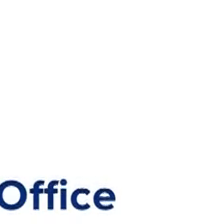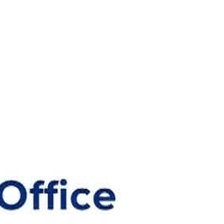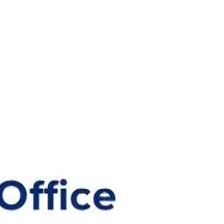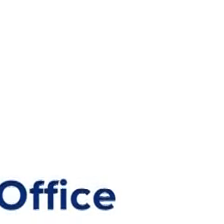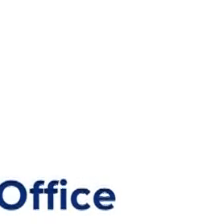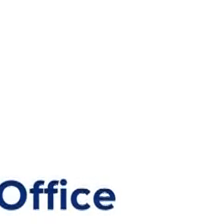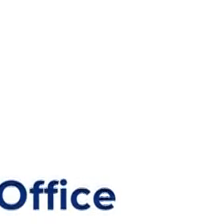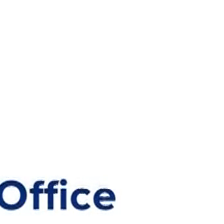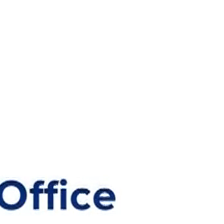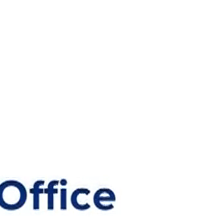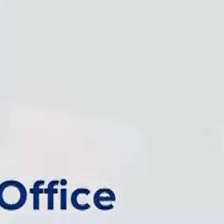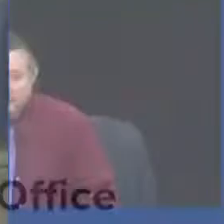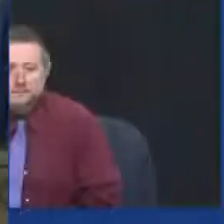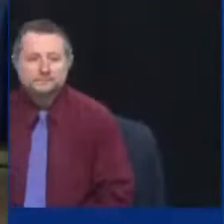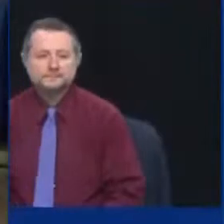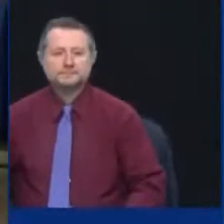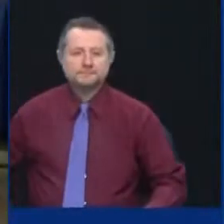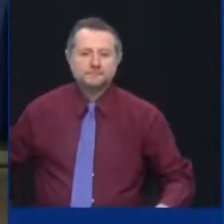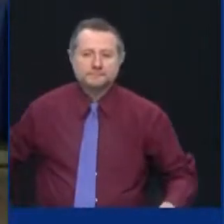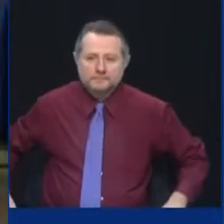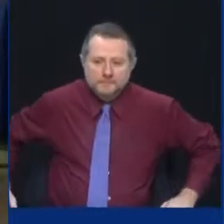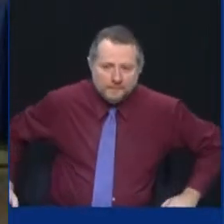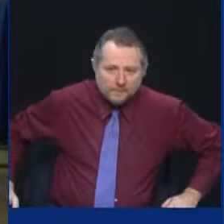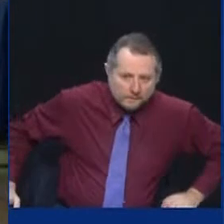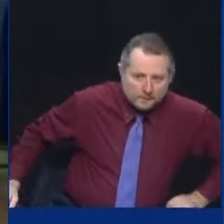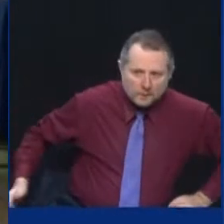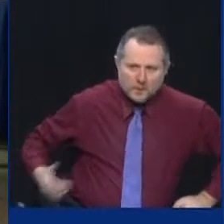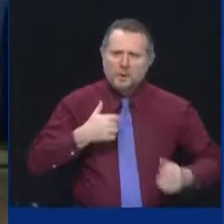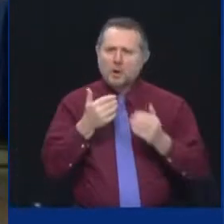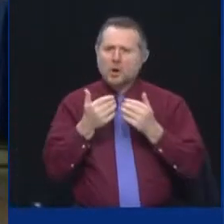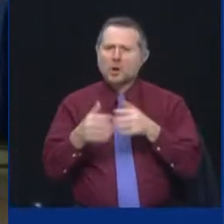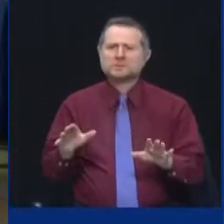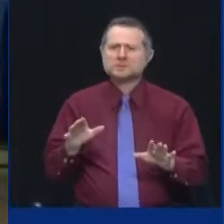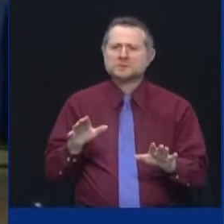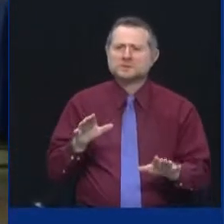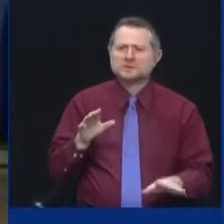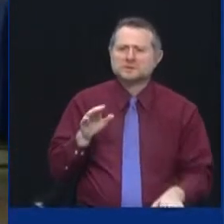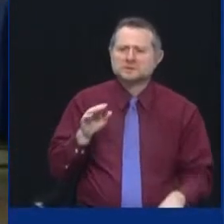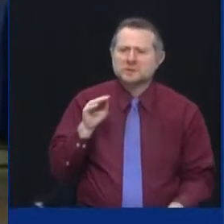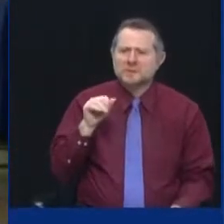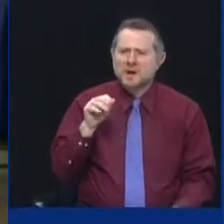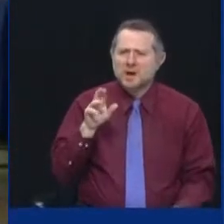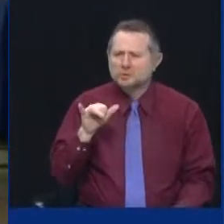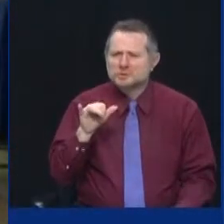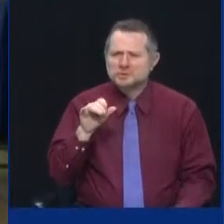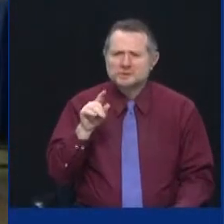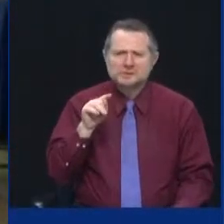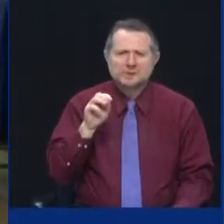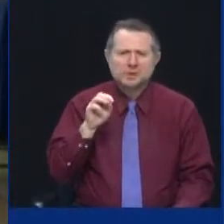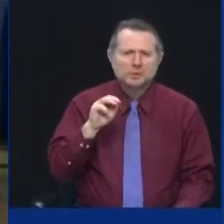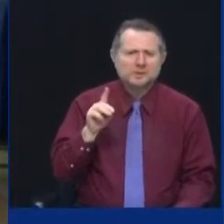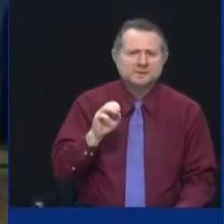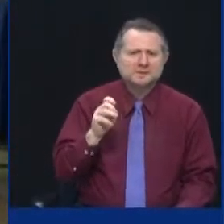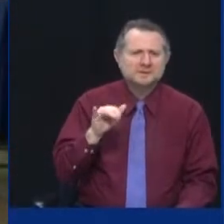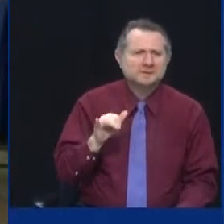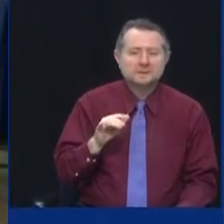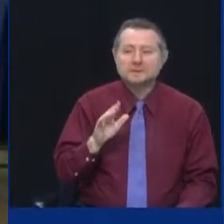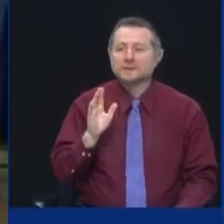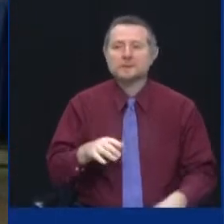Okay. We lost Marie-Therese and Kelly. Any questions?